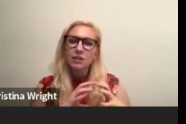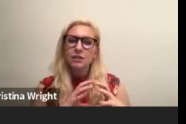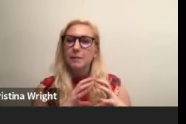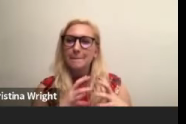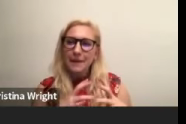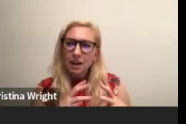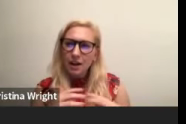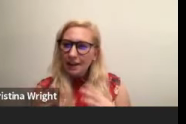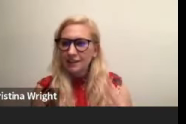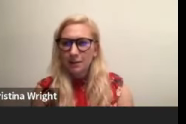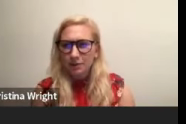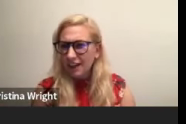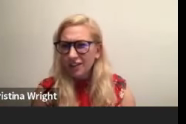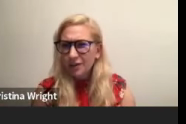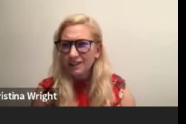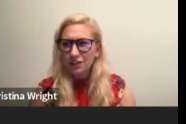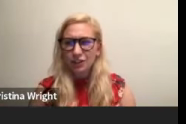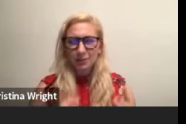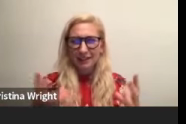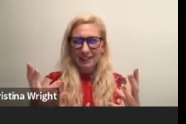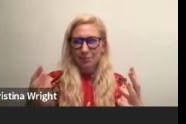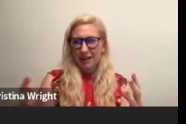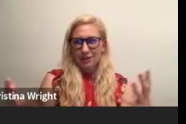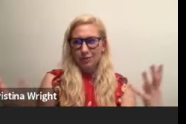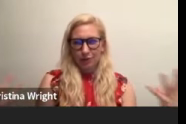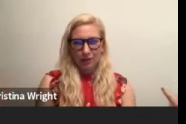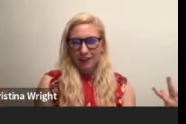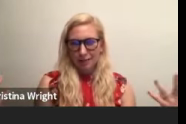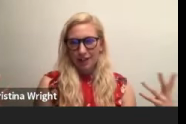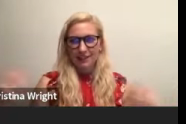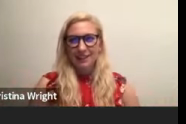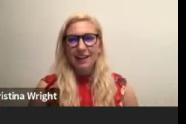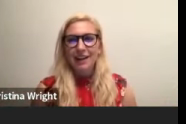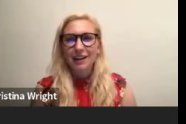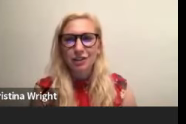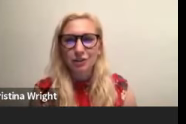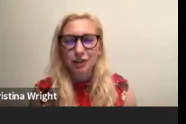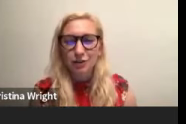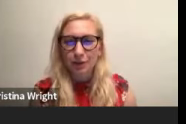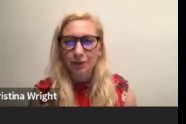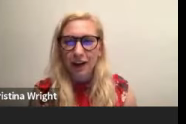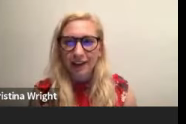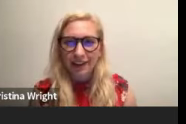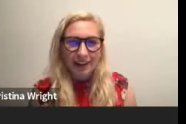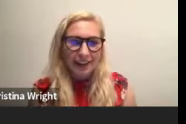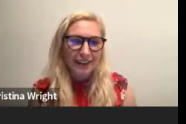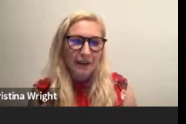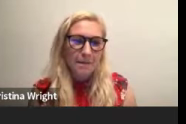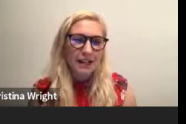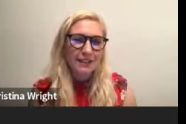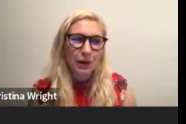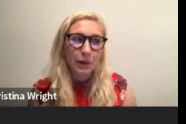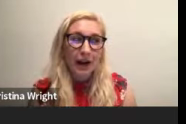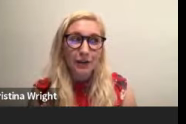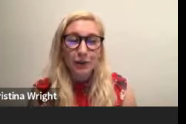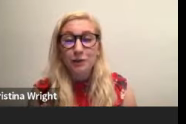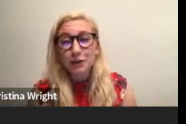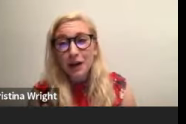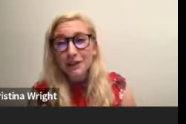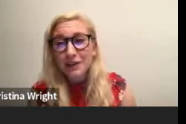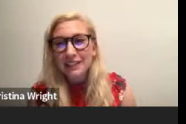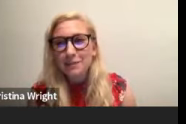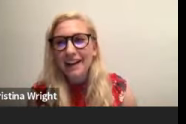slices look a little bit bigger than some of the other ones, just because it's made into a 3D object, just for fun. And so I